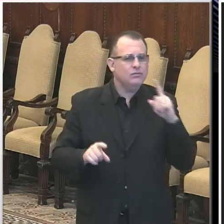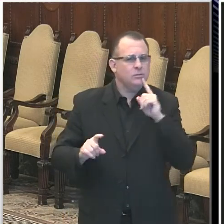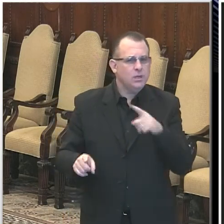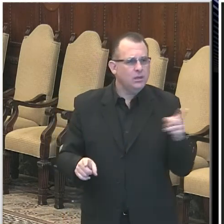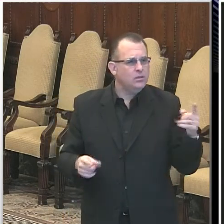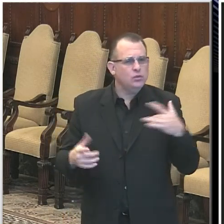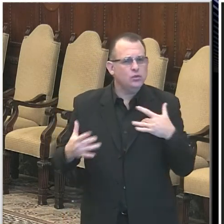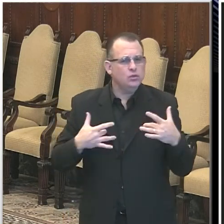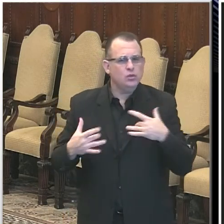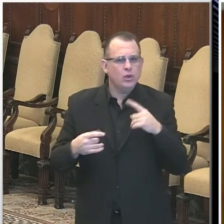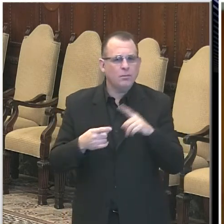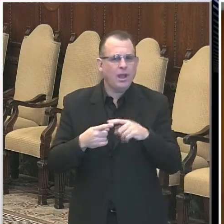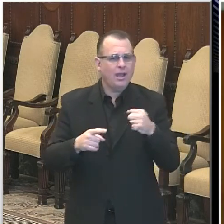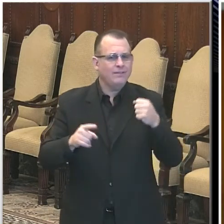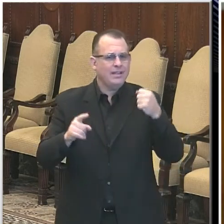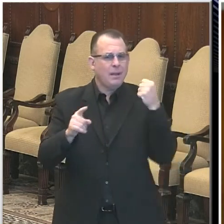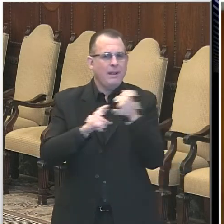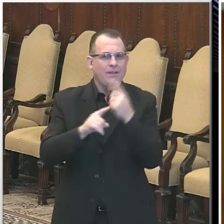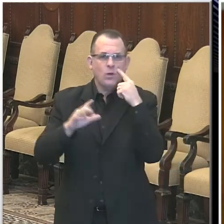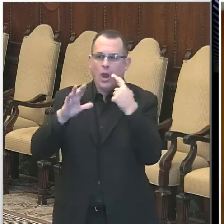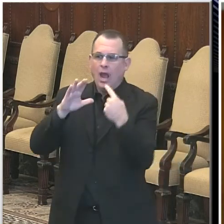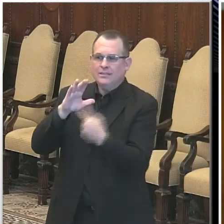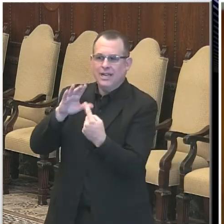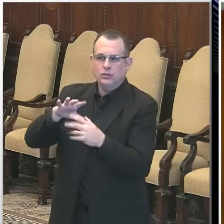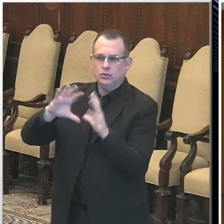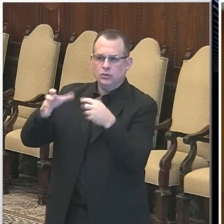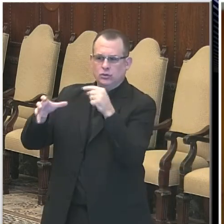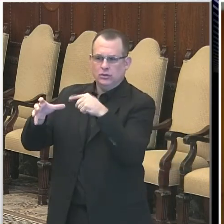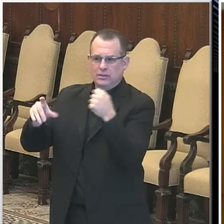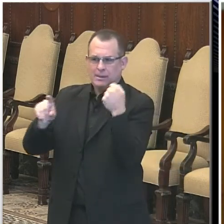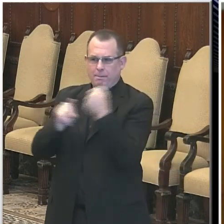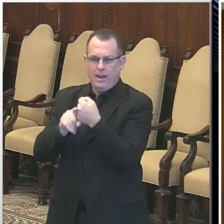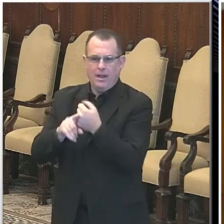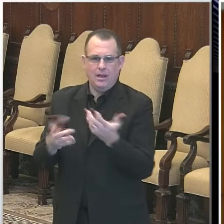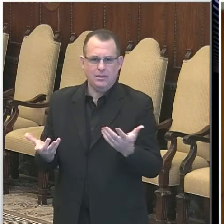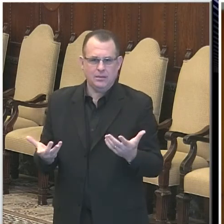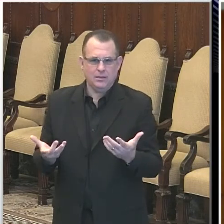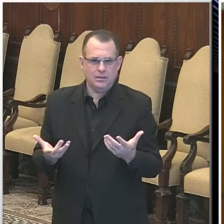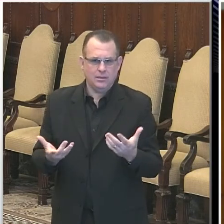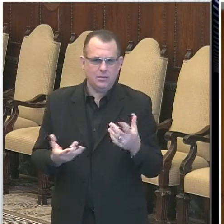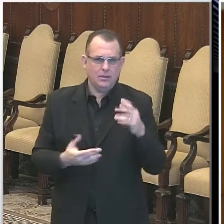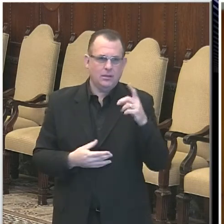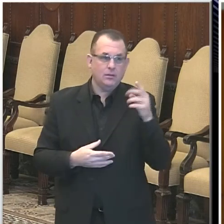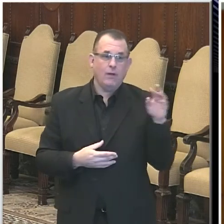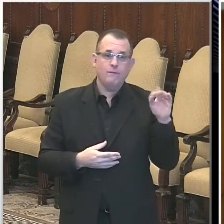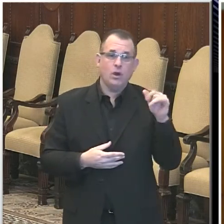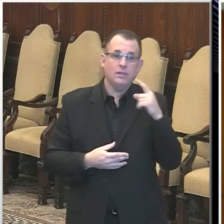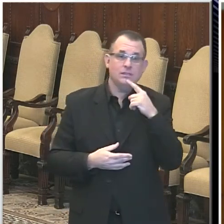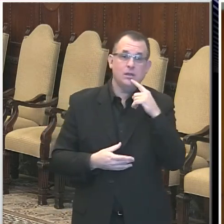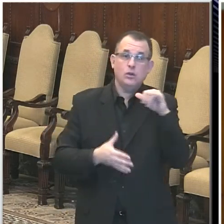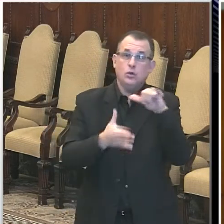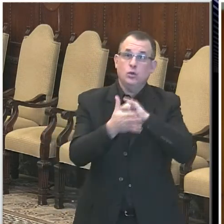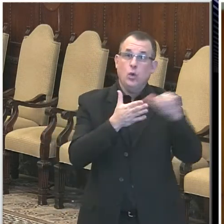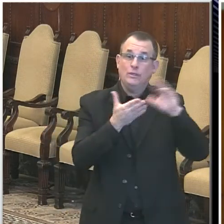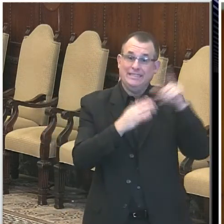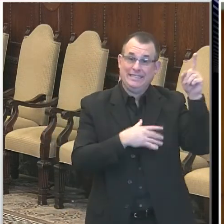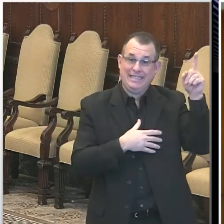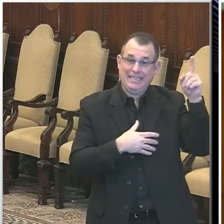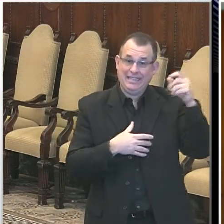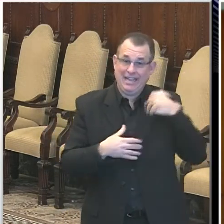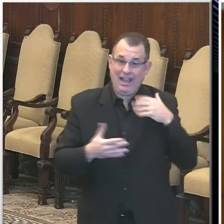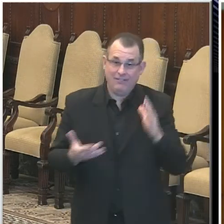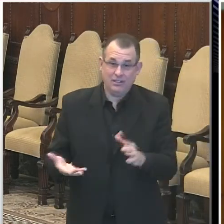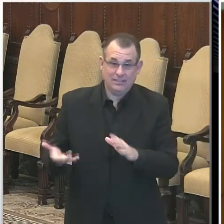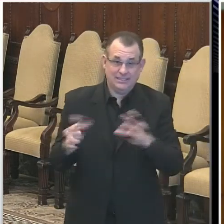could have? I'm very concerned. Yeah, give you an idea. New York City has a mortality rate from this infection